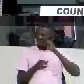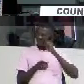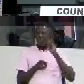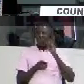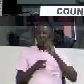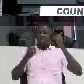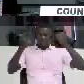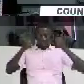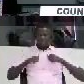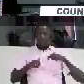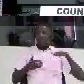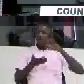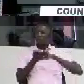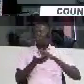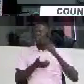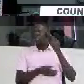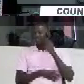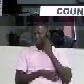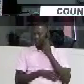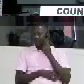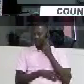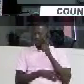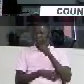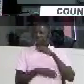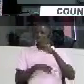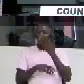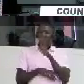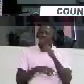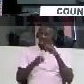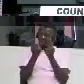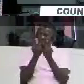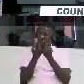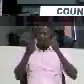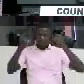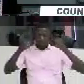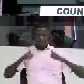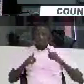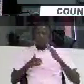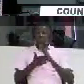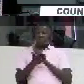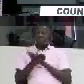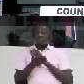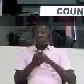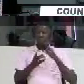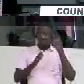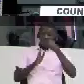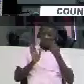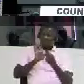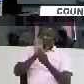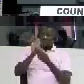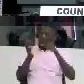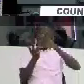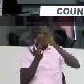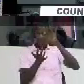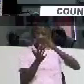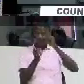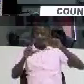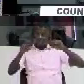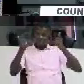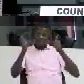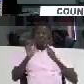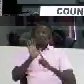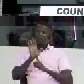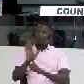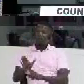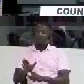what happened on that day. Did anything happen before the identification and selection started? For example,